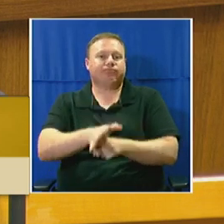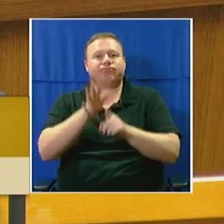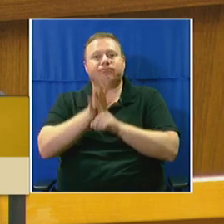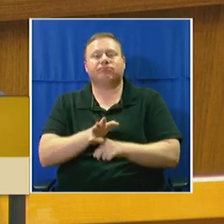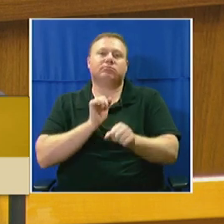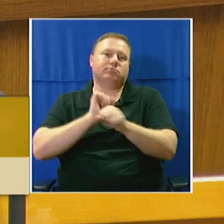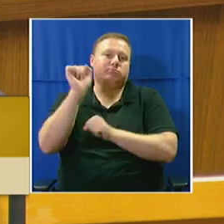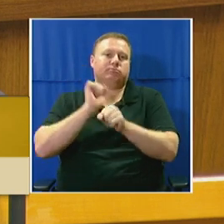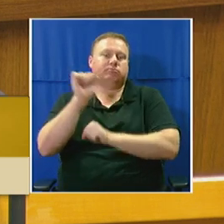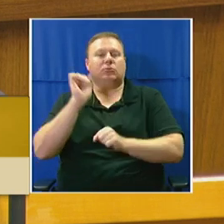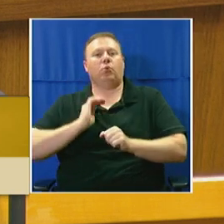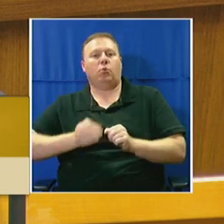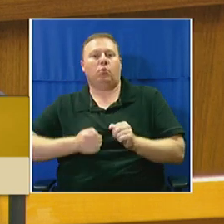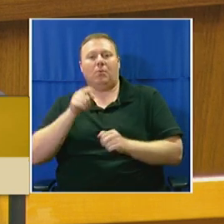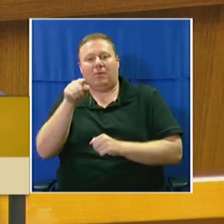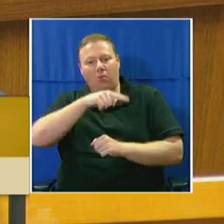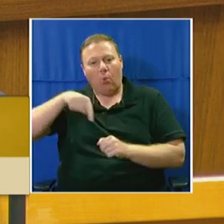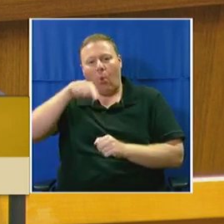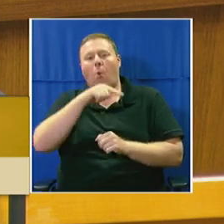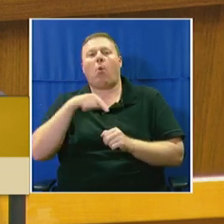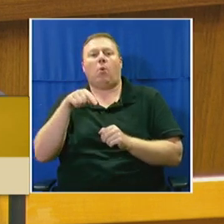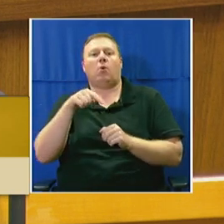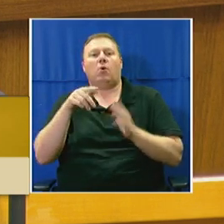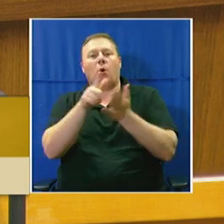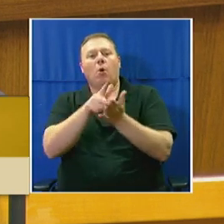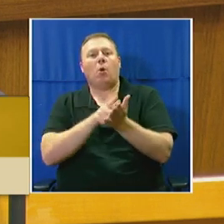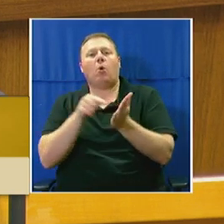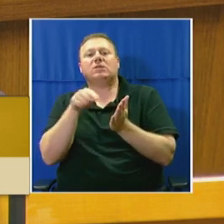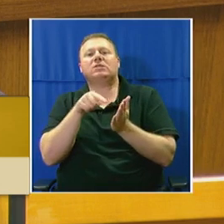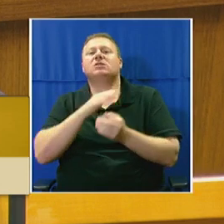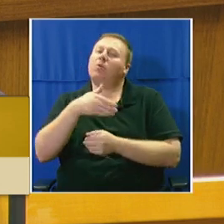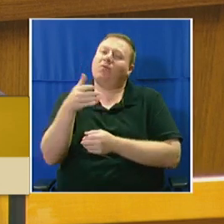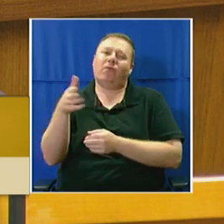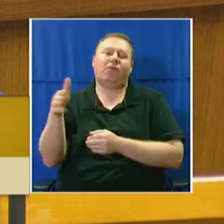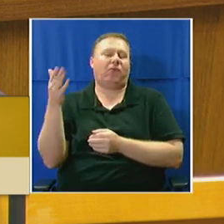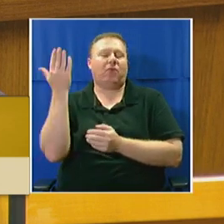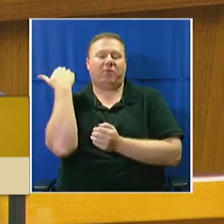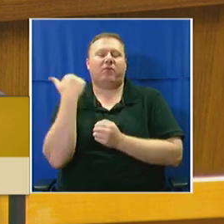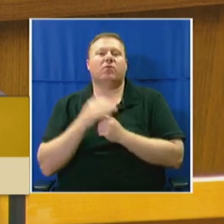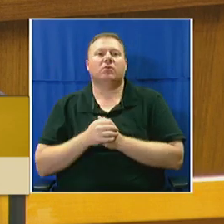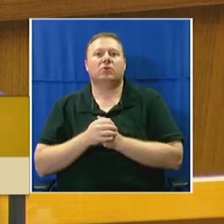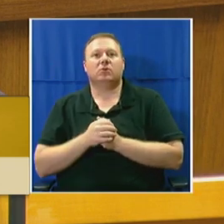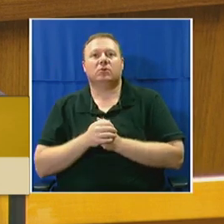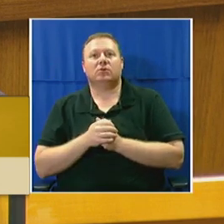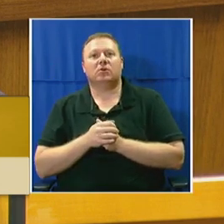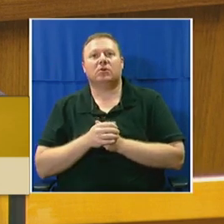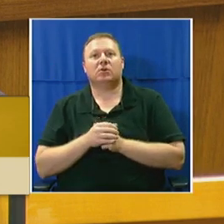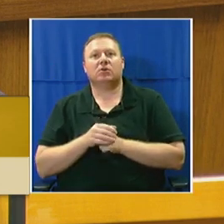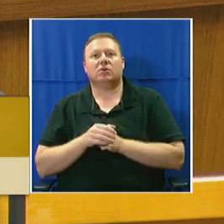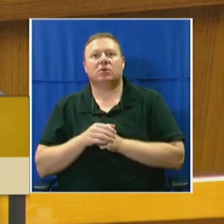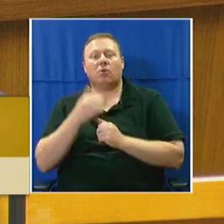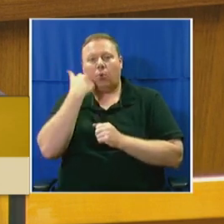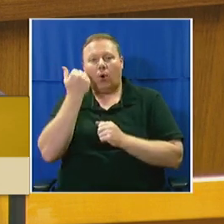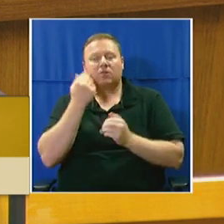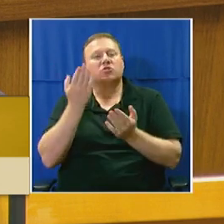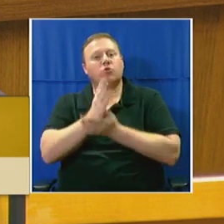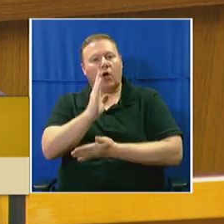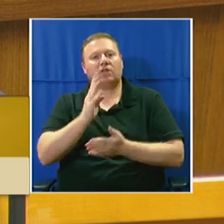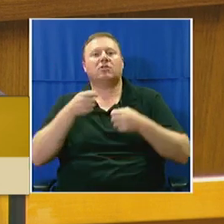Africans Indians and kads hereby declare our aim of striving for the removal of all laws regulations